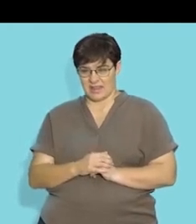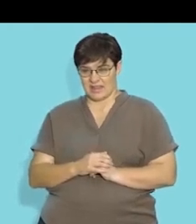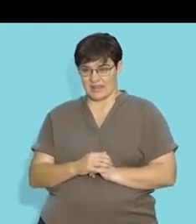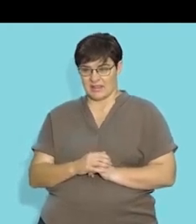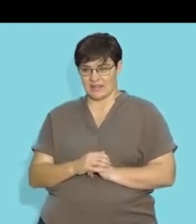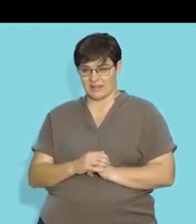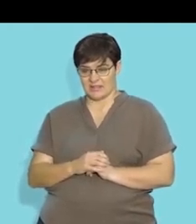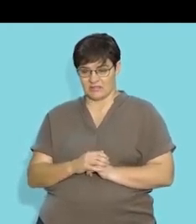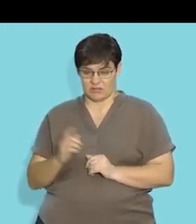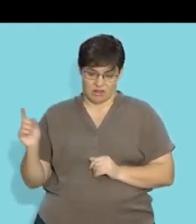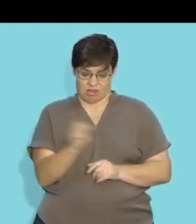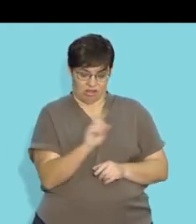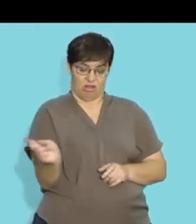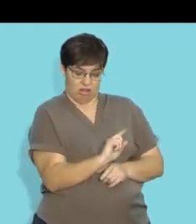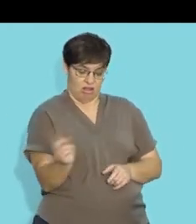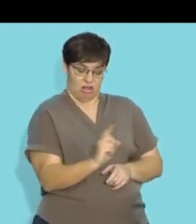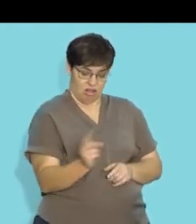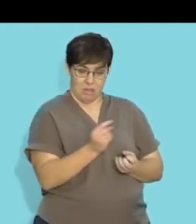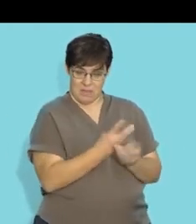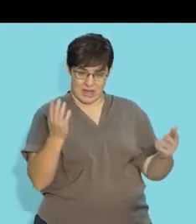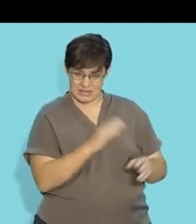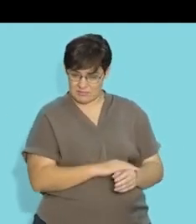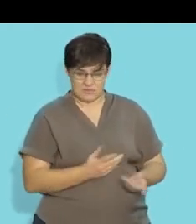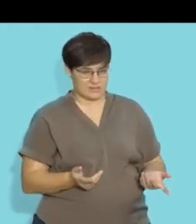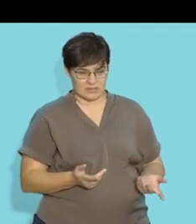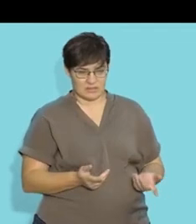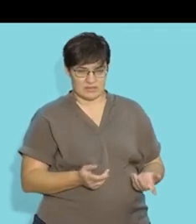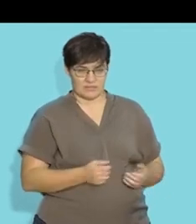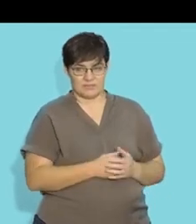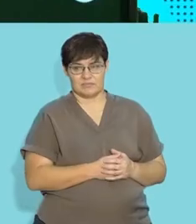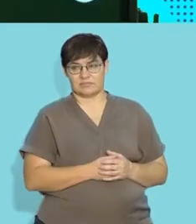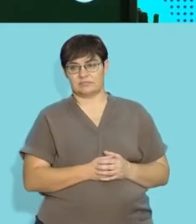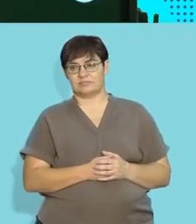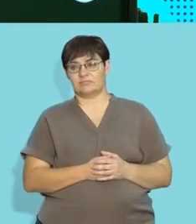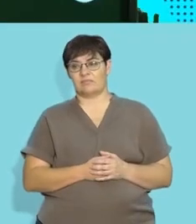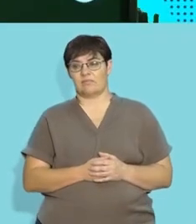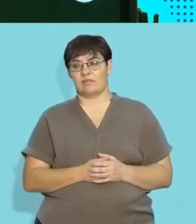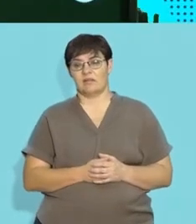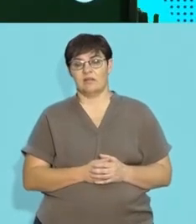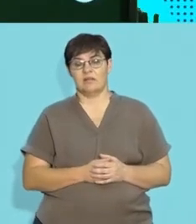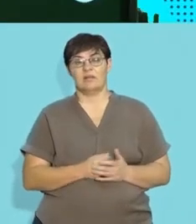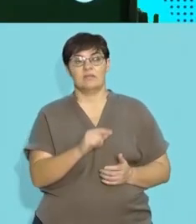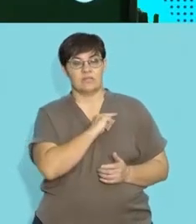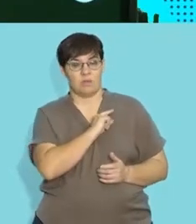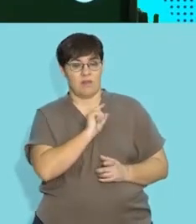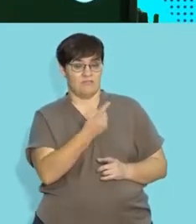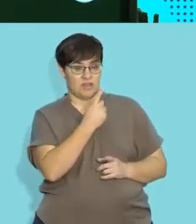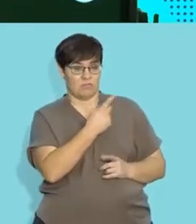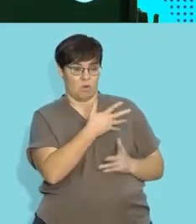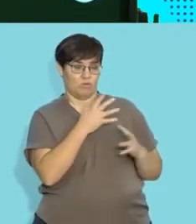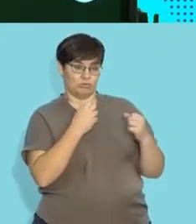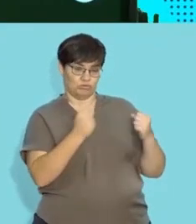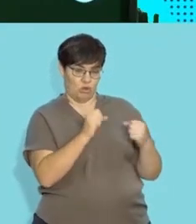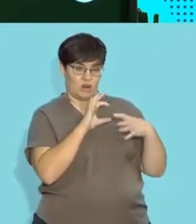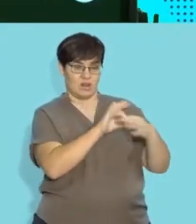you're 10 kilometers away. Do you really want to go to the shop 15 times? No. So hence, the first question was a